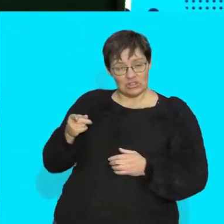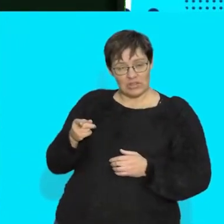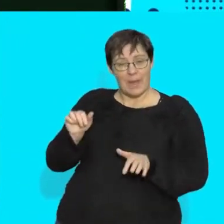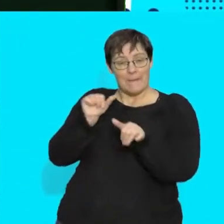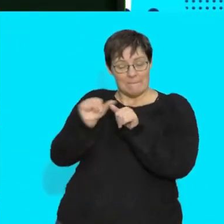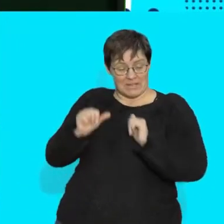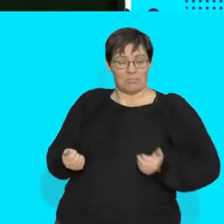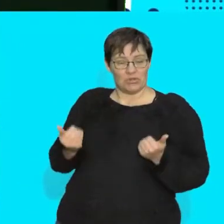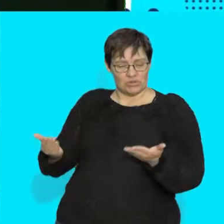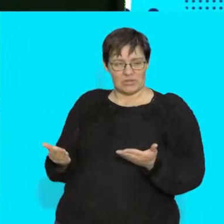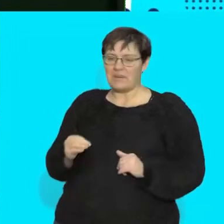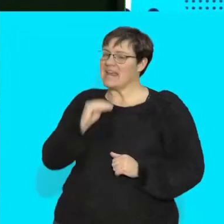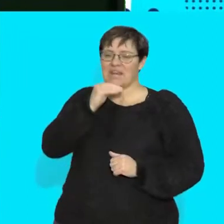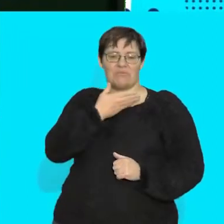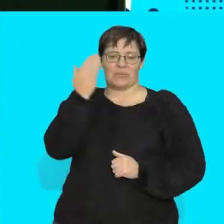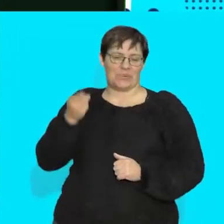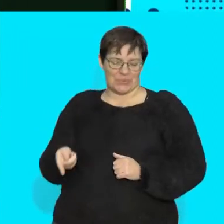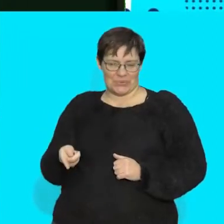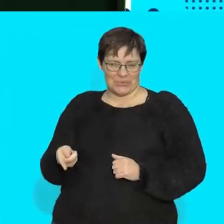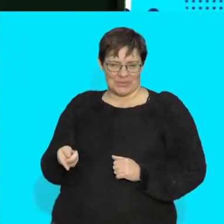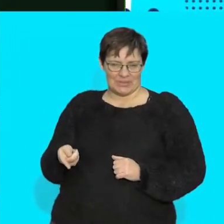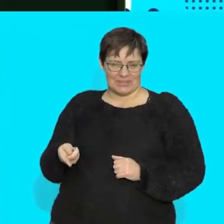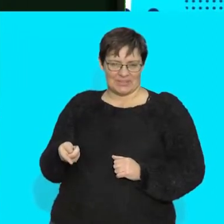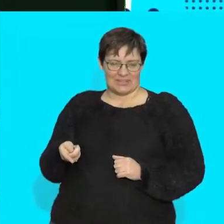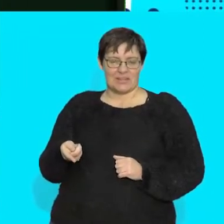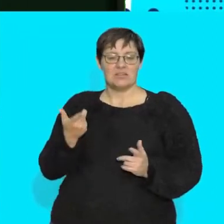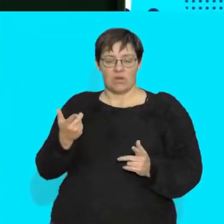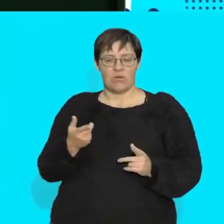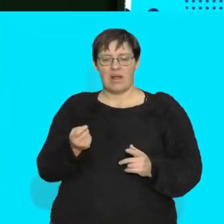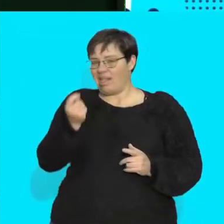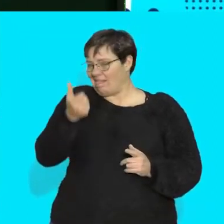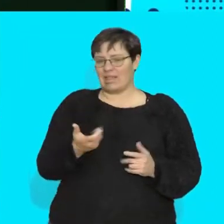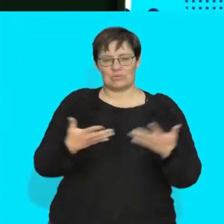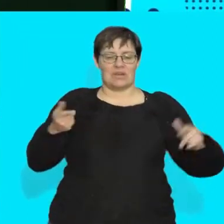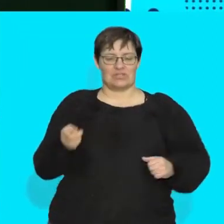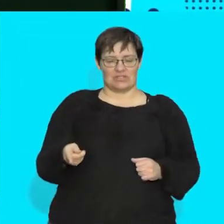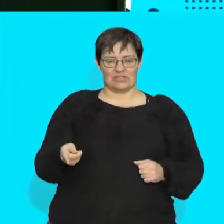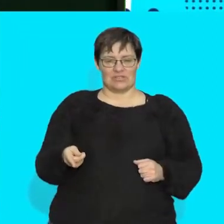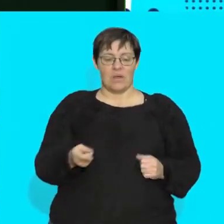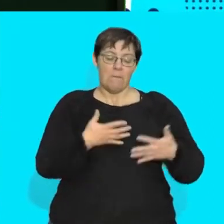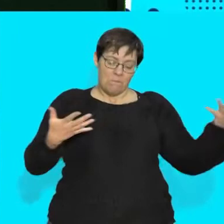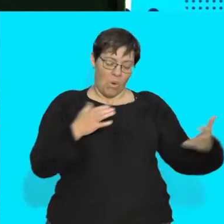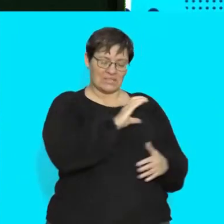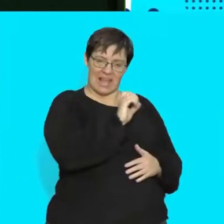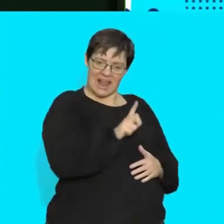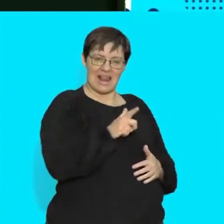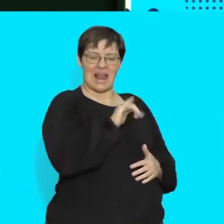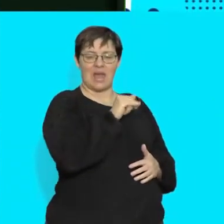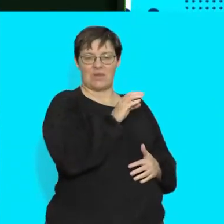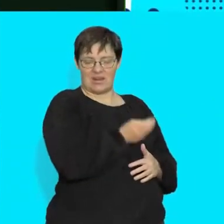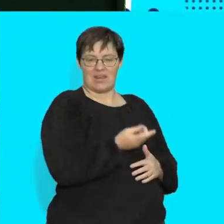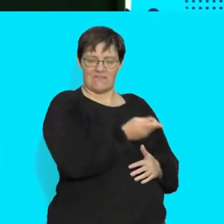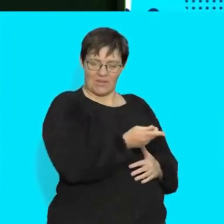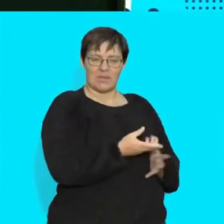hydroxide ion is a better reducing agent, there's not enough of it. And so there's too little. There's more chloride ions